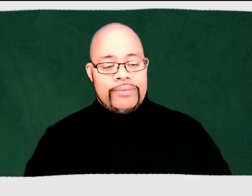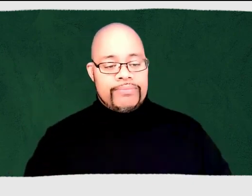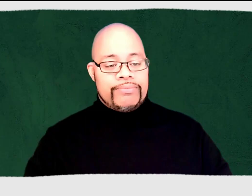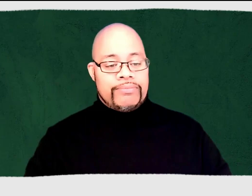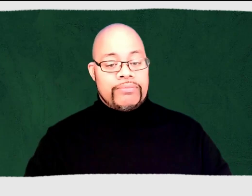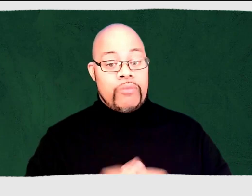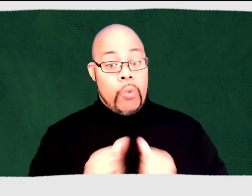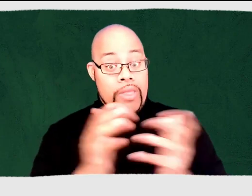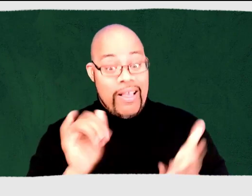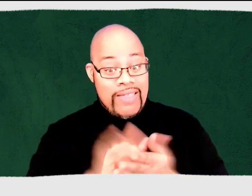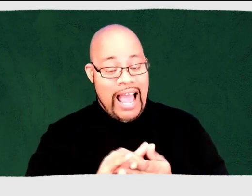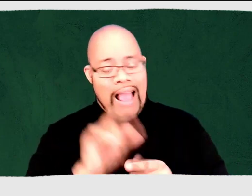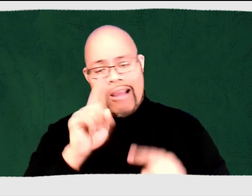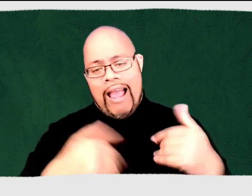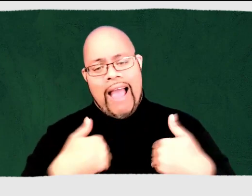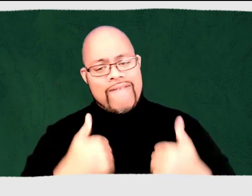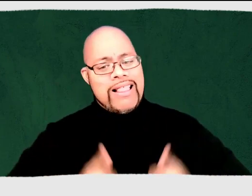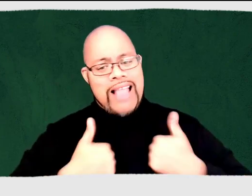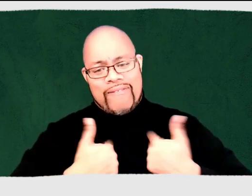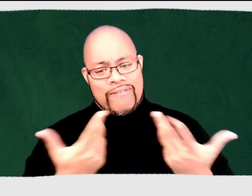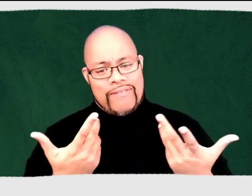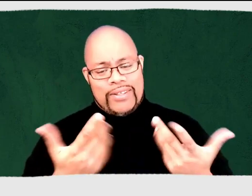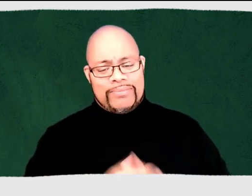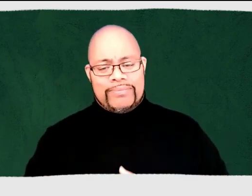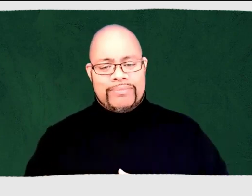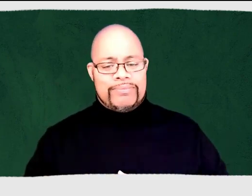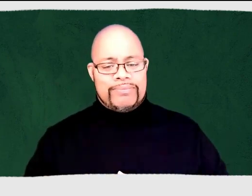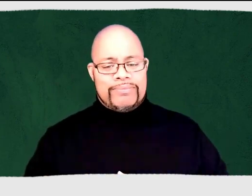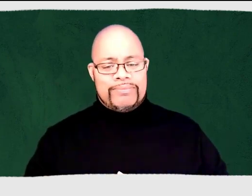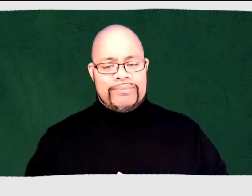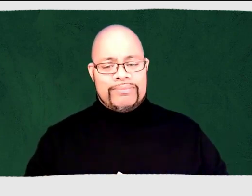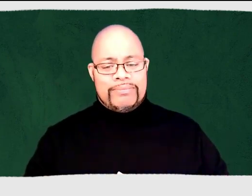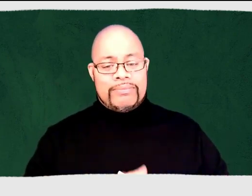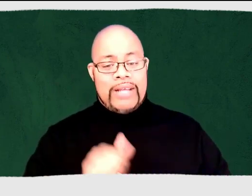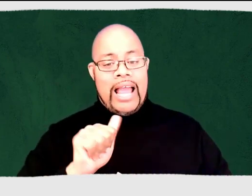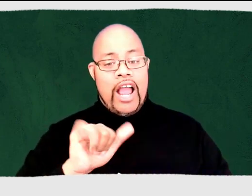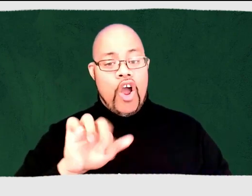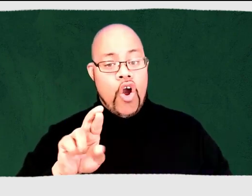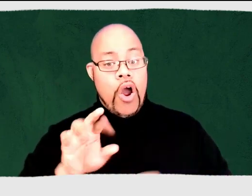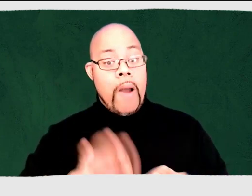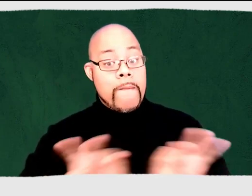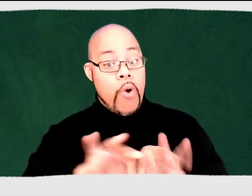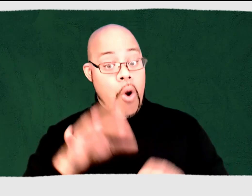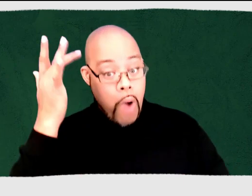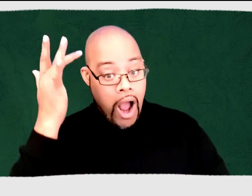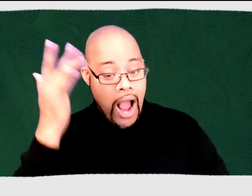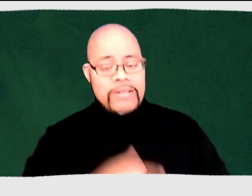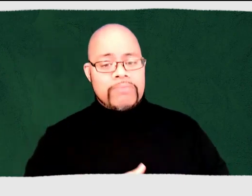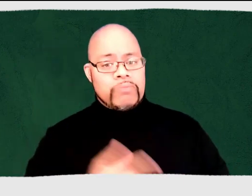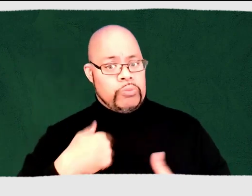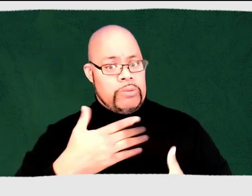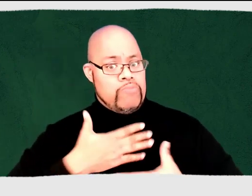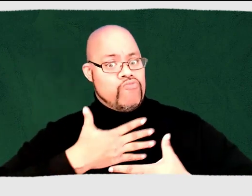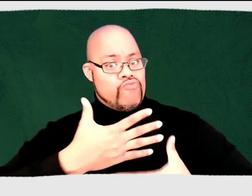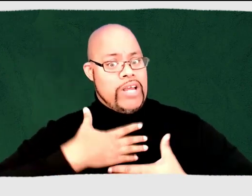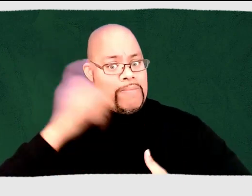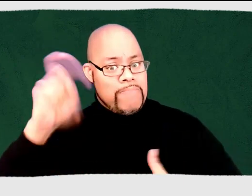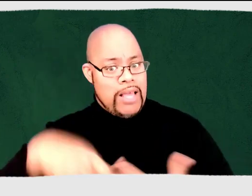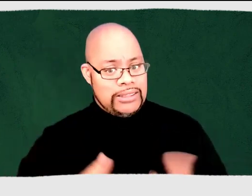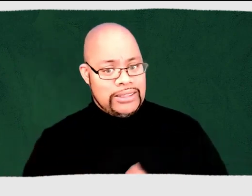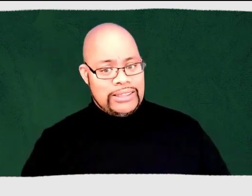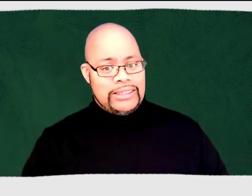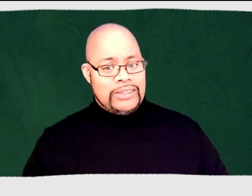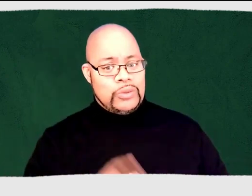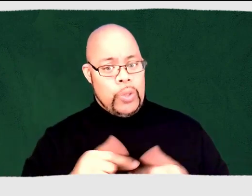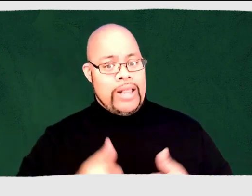it, we really couldn't have life on Earth as we know it. Air is important because we need to breathe it in order to